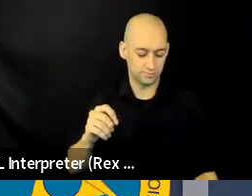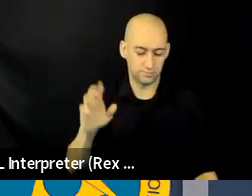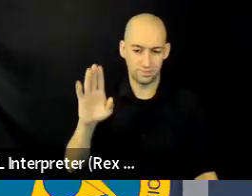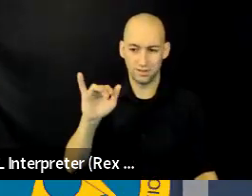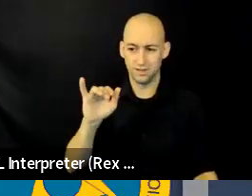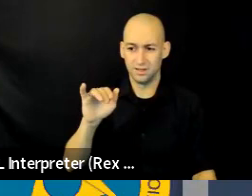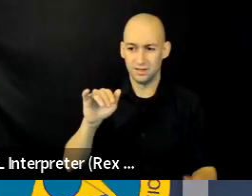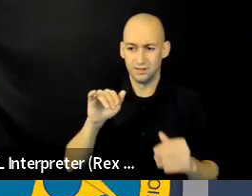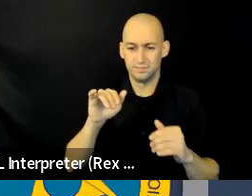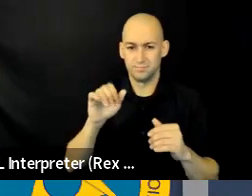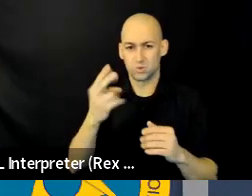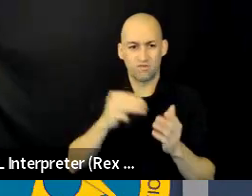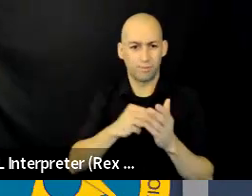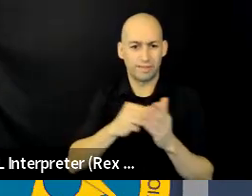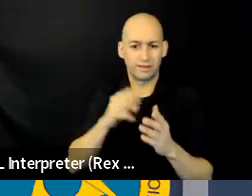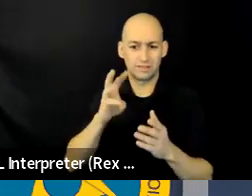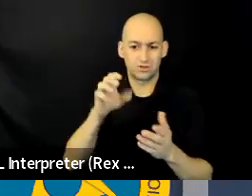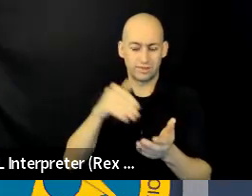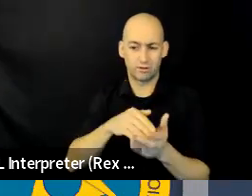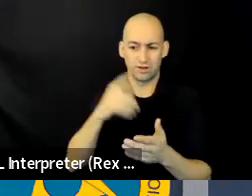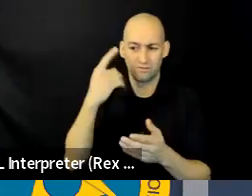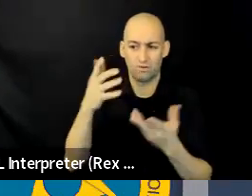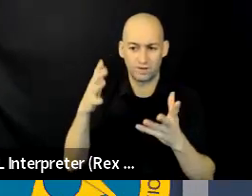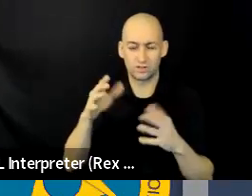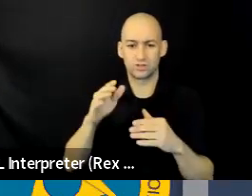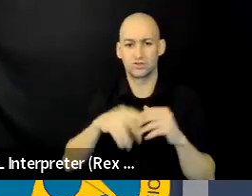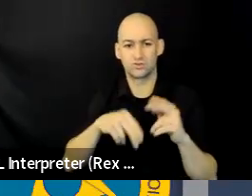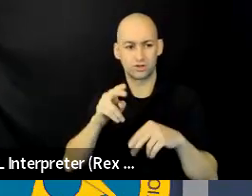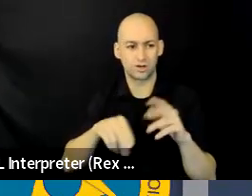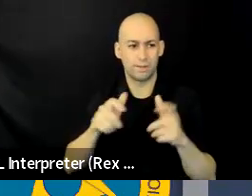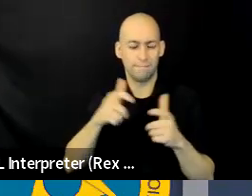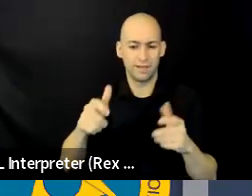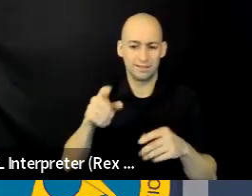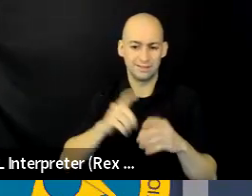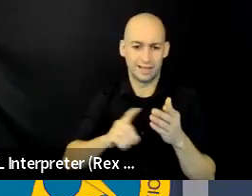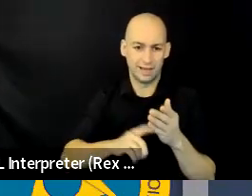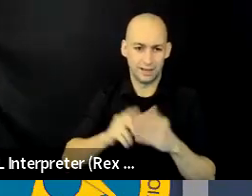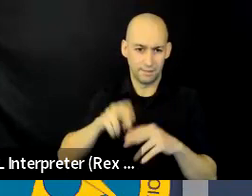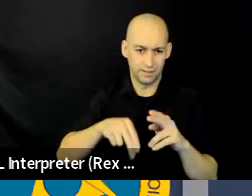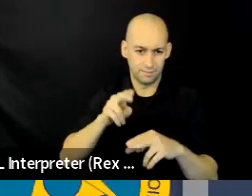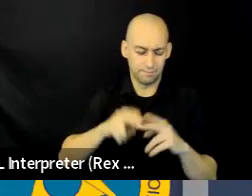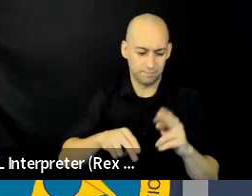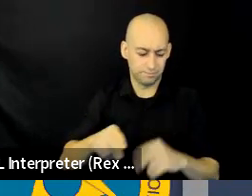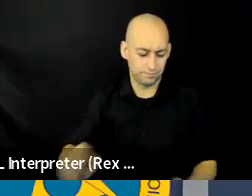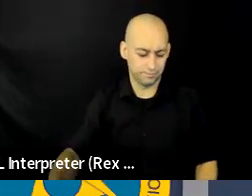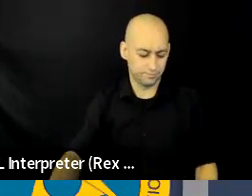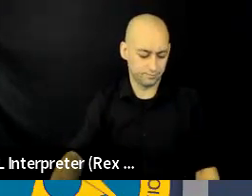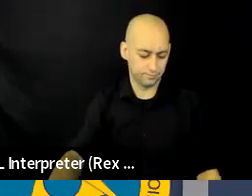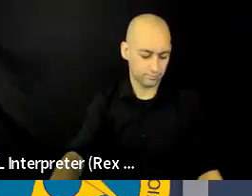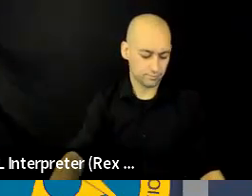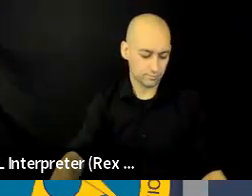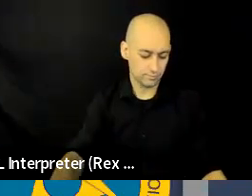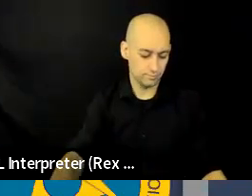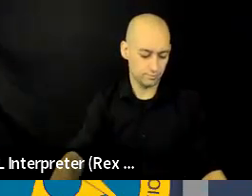$12,394,000 in construction capital to increase funding to complete construction on a large design build roadway rehabilitation project on US 50